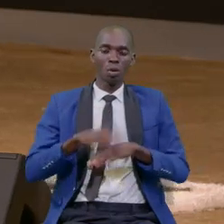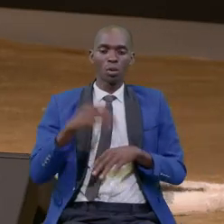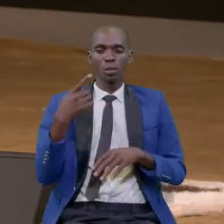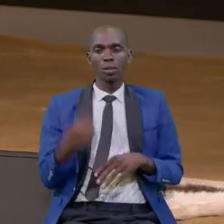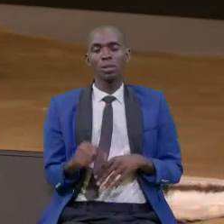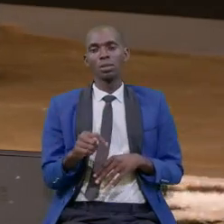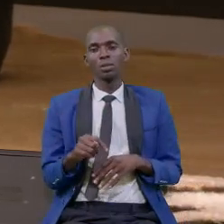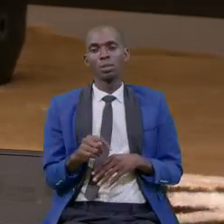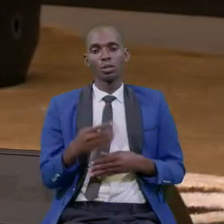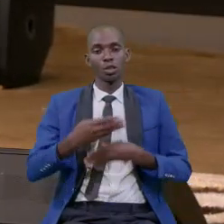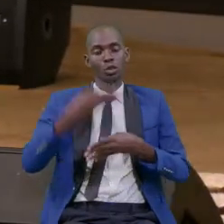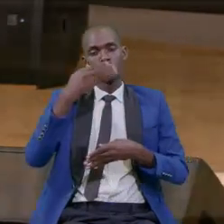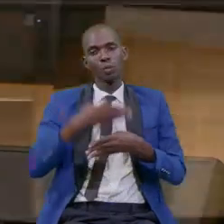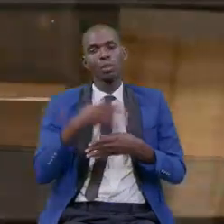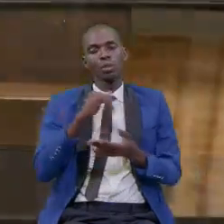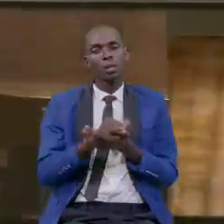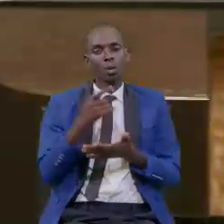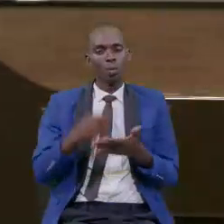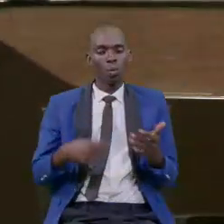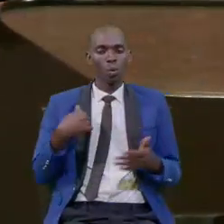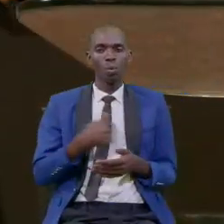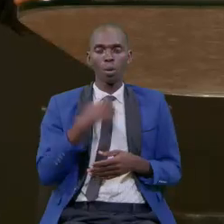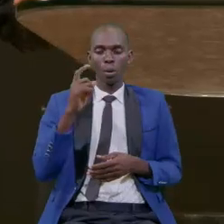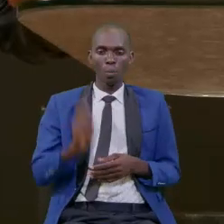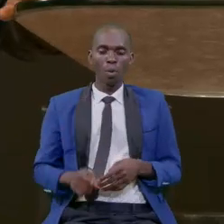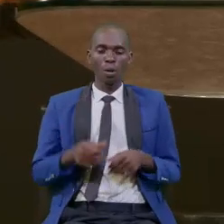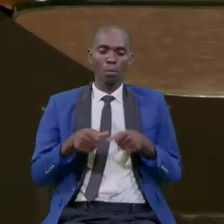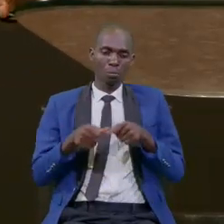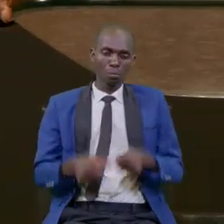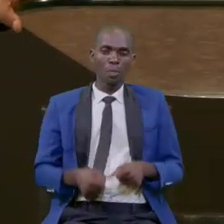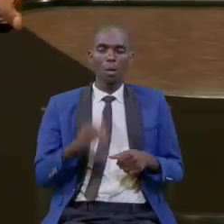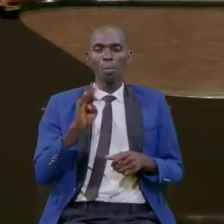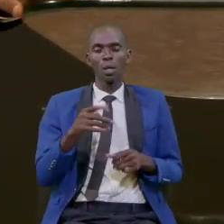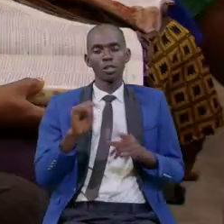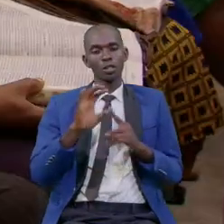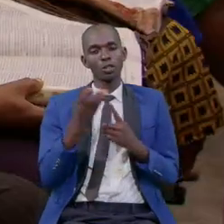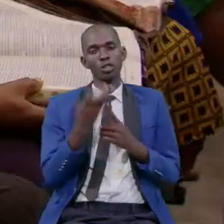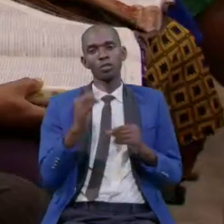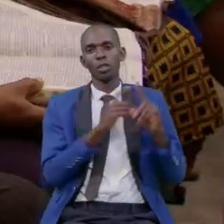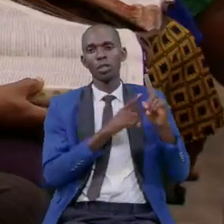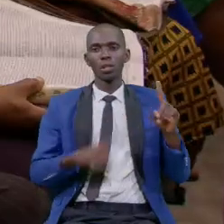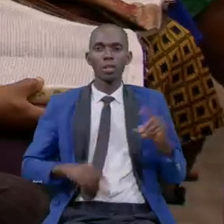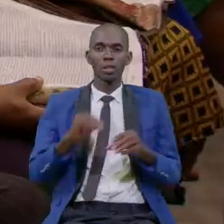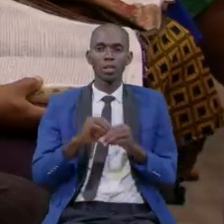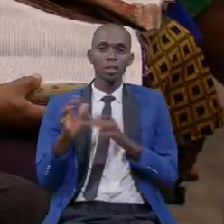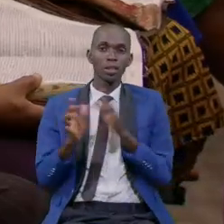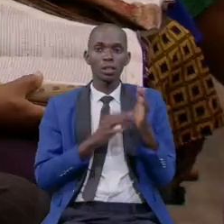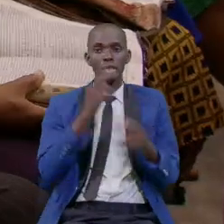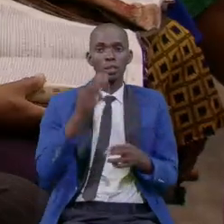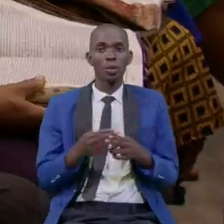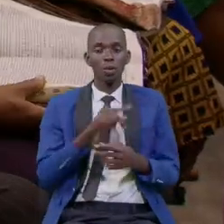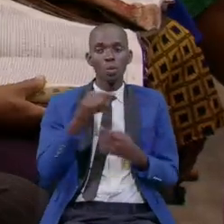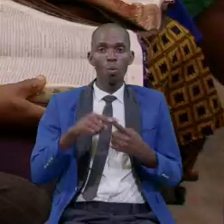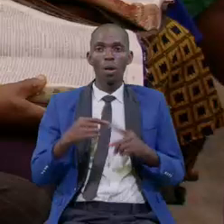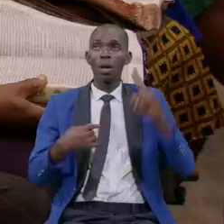the condition. And we're going to abide by the condition of the Lord in Jesus' name. When I say the blood, I